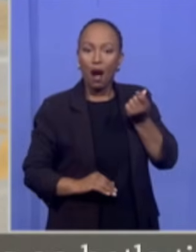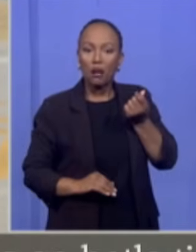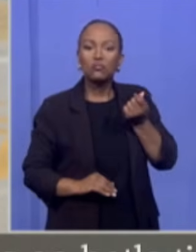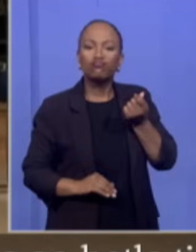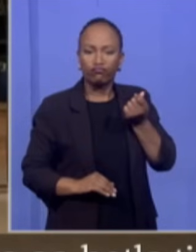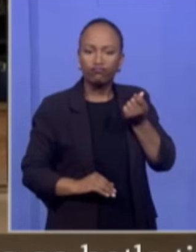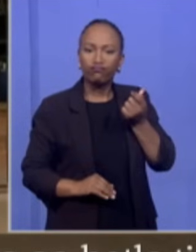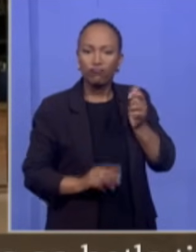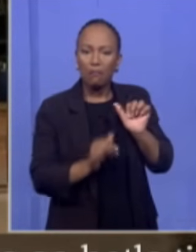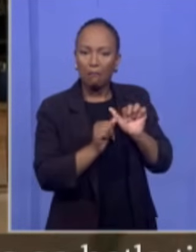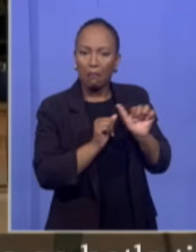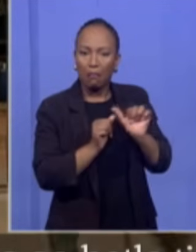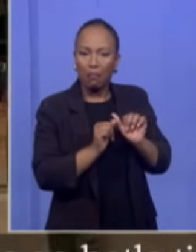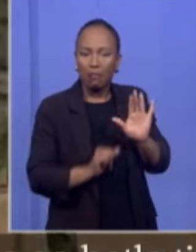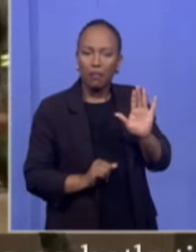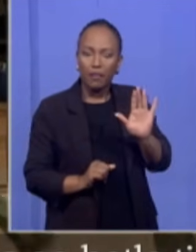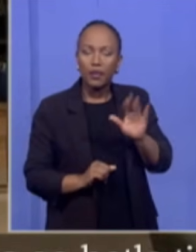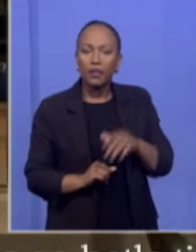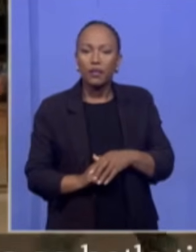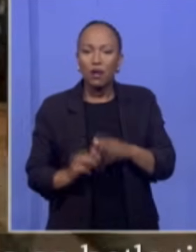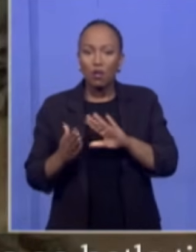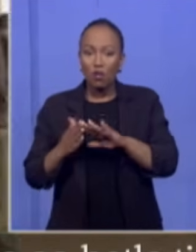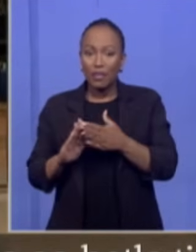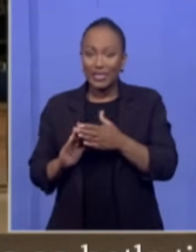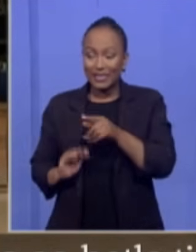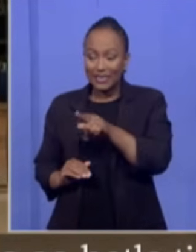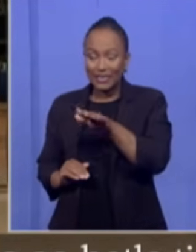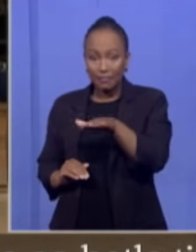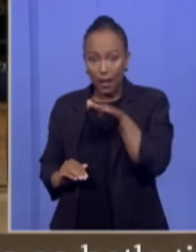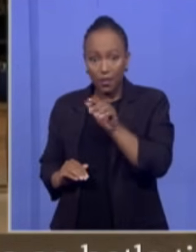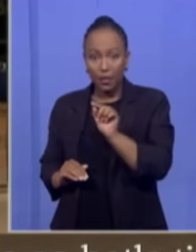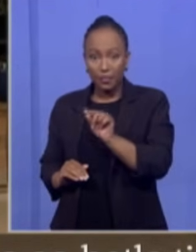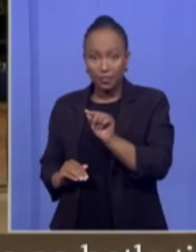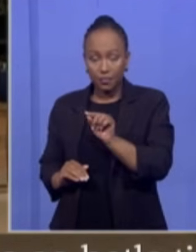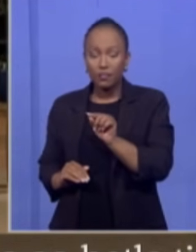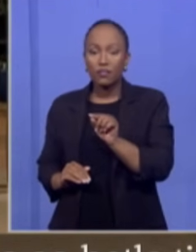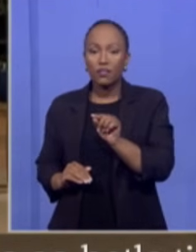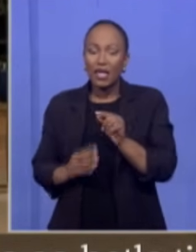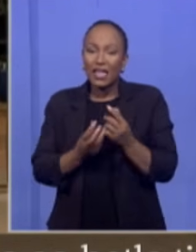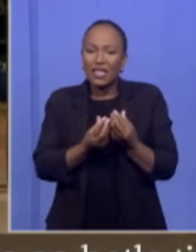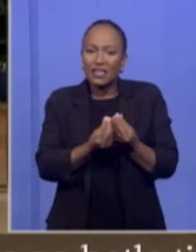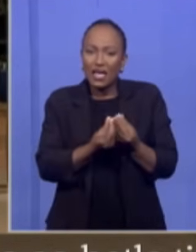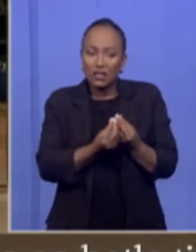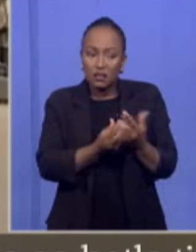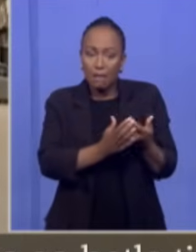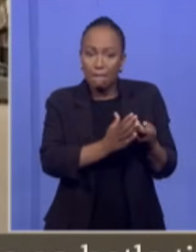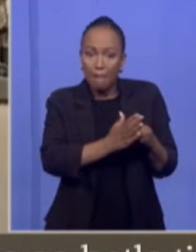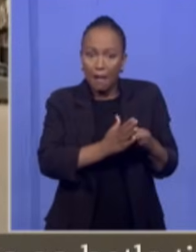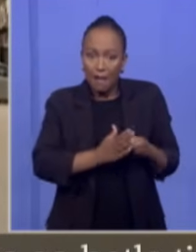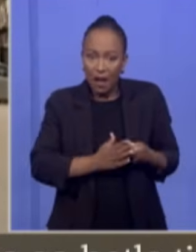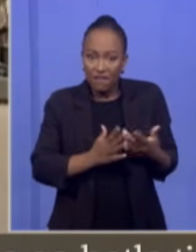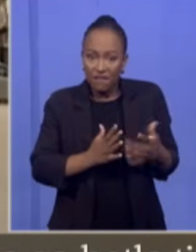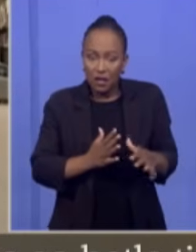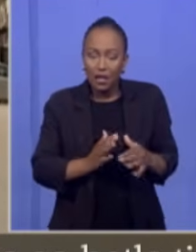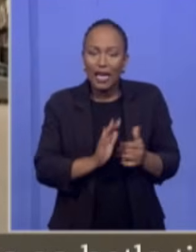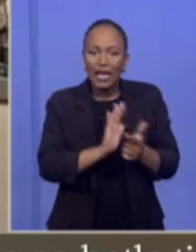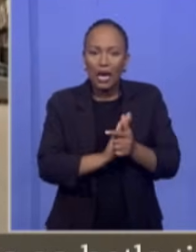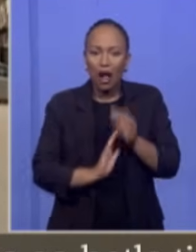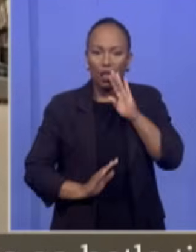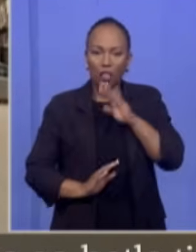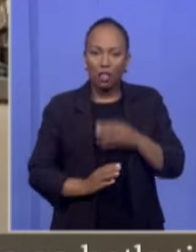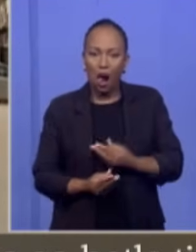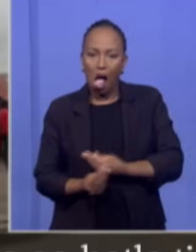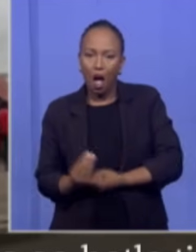favorable. Baagi bangwe ba Zimbabwe ba tshidisetsa dithoto tse ba di rekileng mo Afrika Borwa ka bokhukhuntshwane go